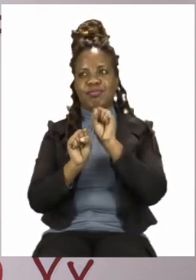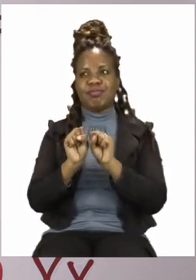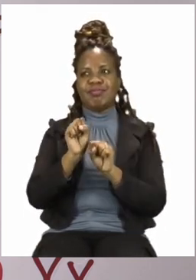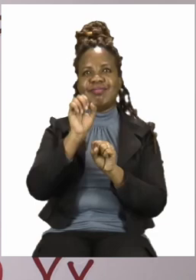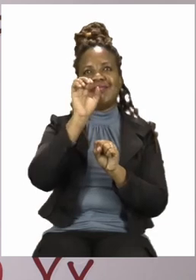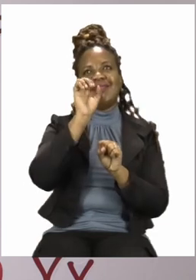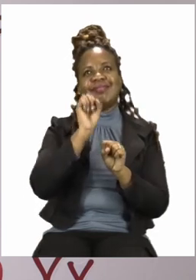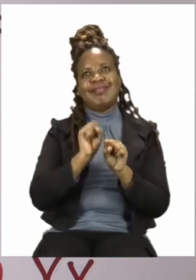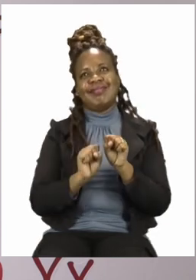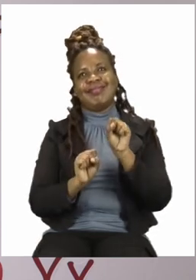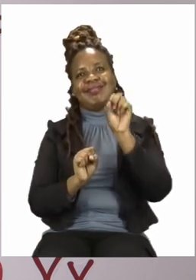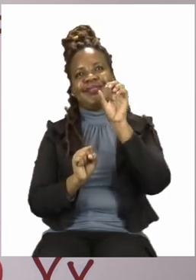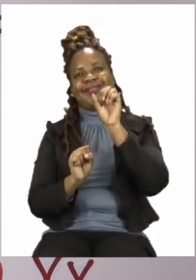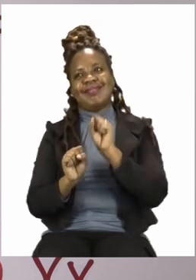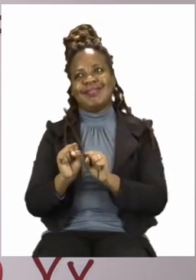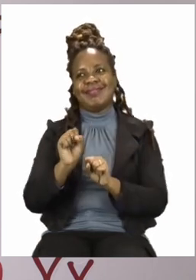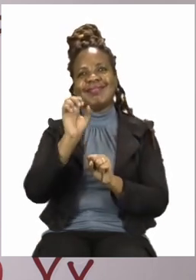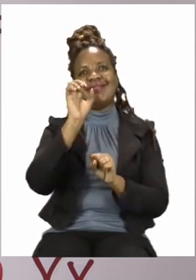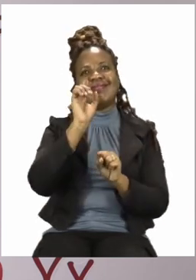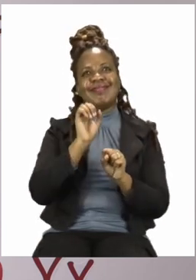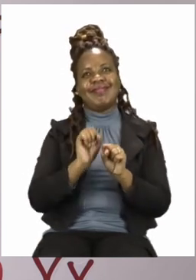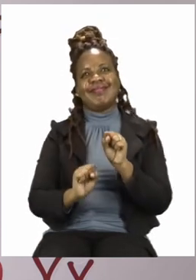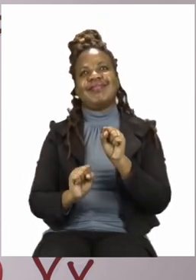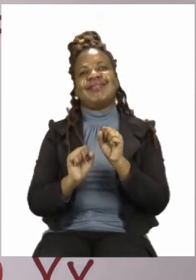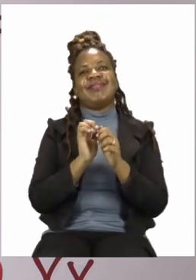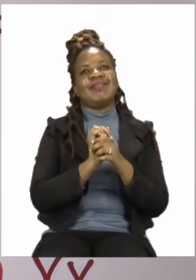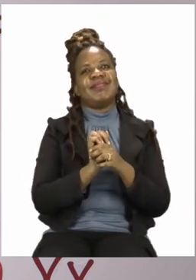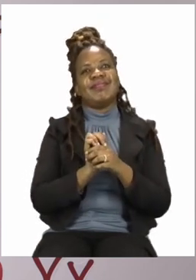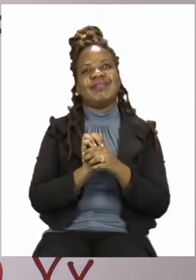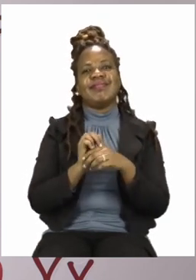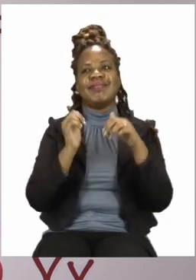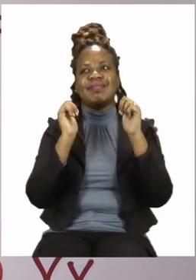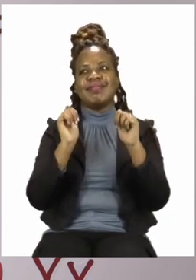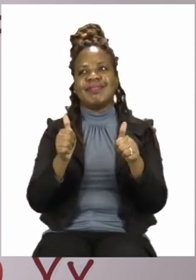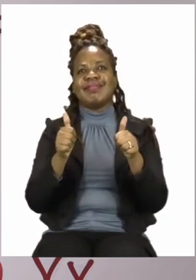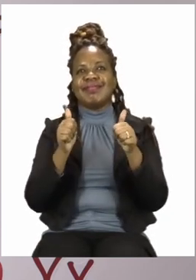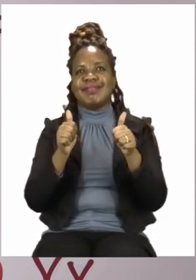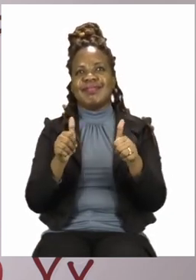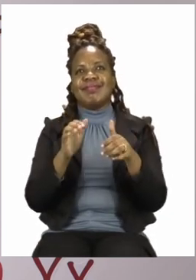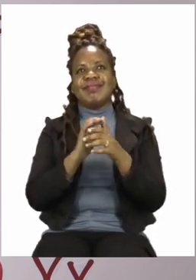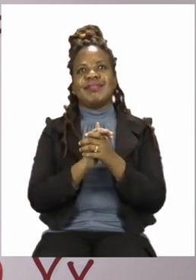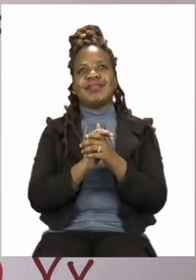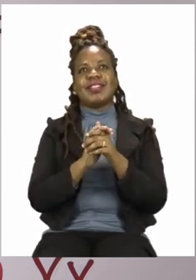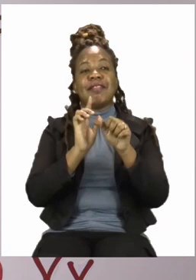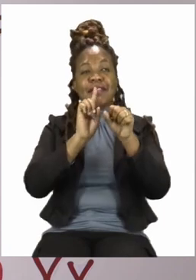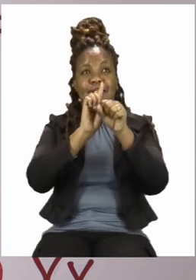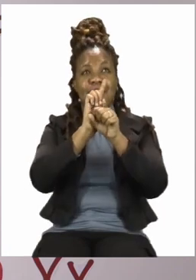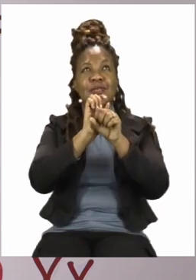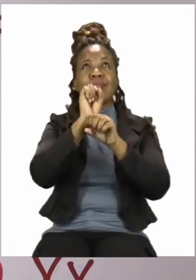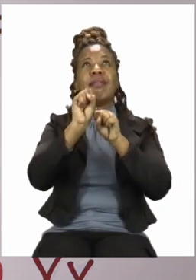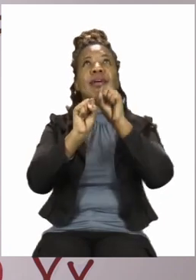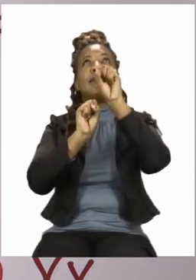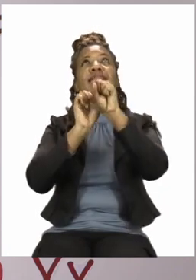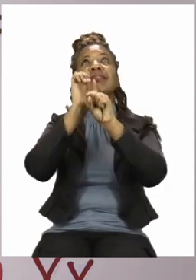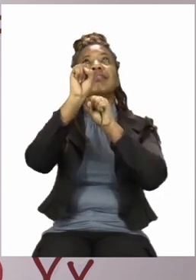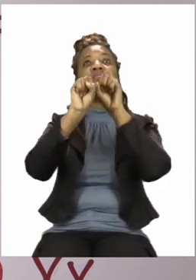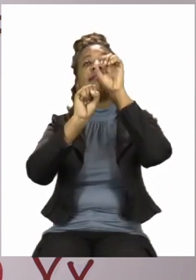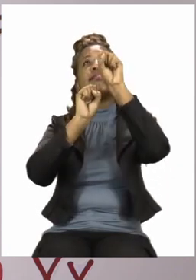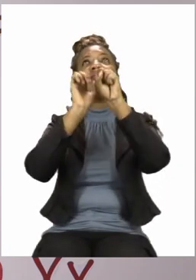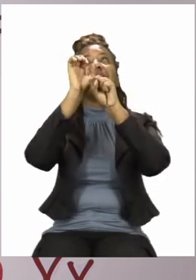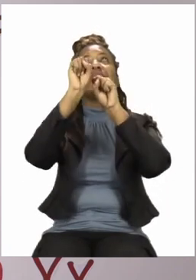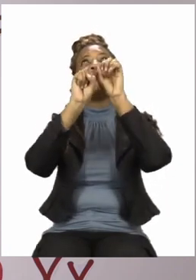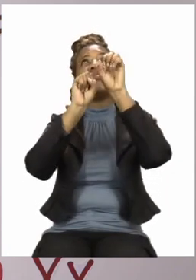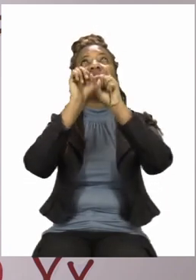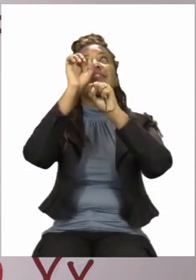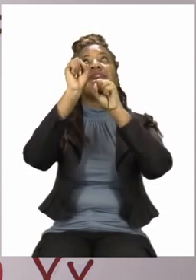down, going down. Good job, everyone. So we were up our ladder. Very good.